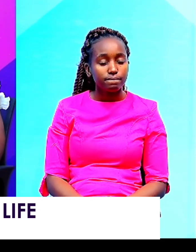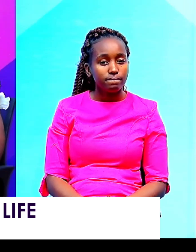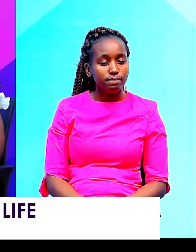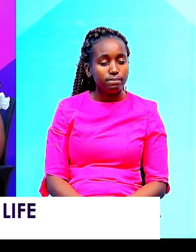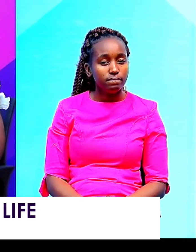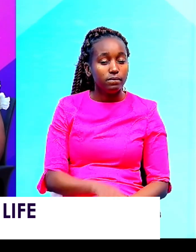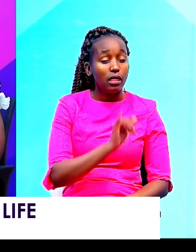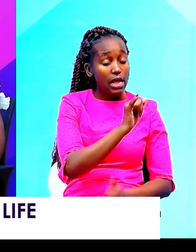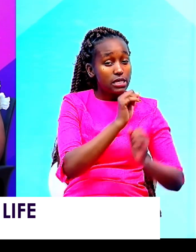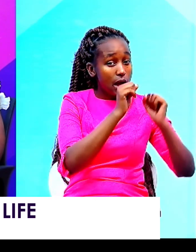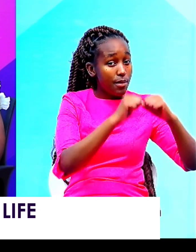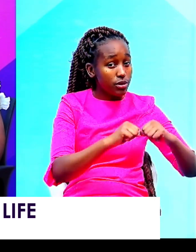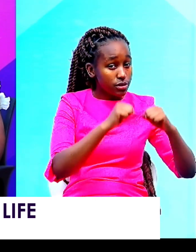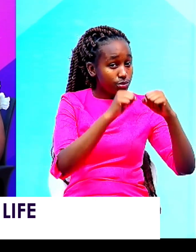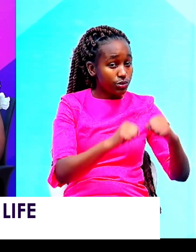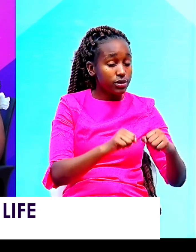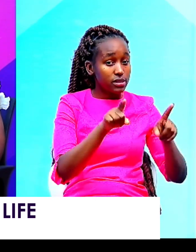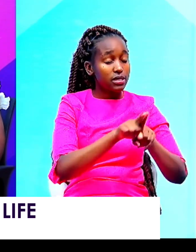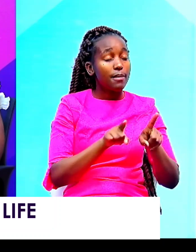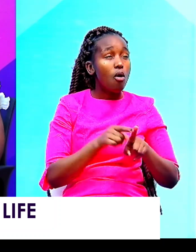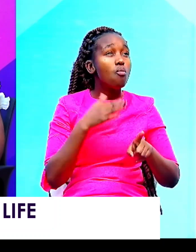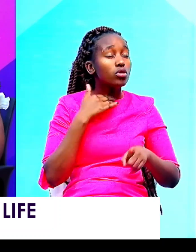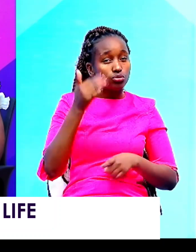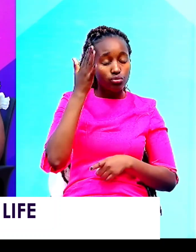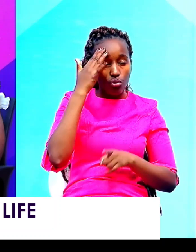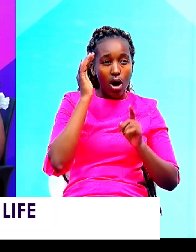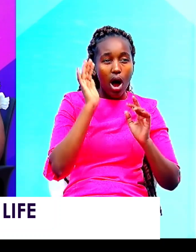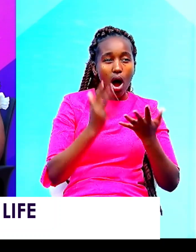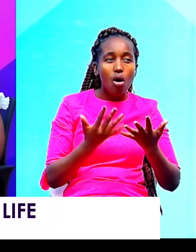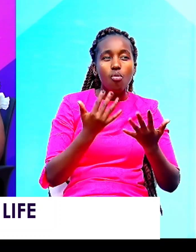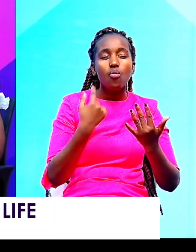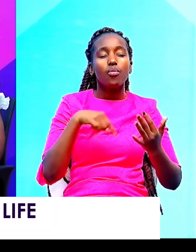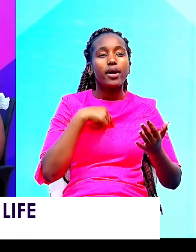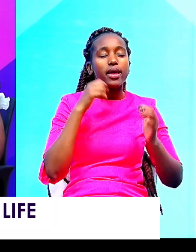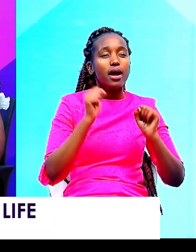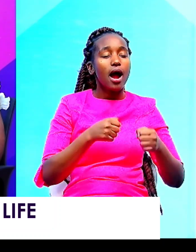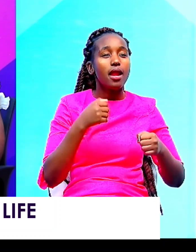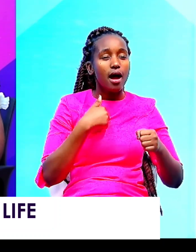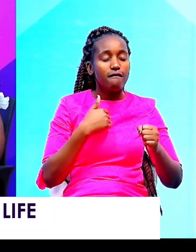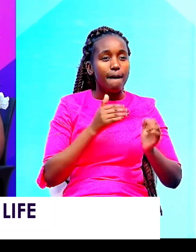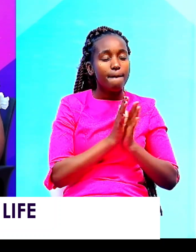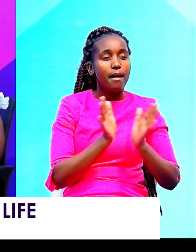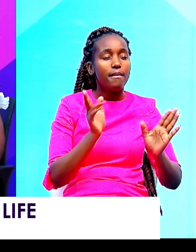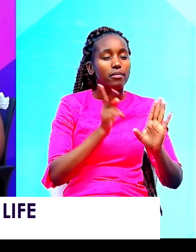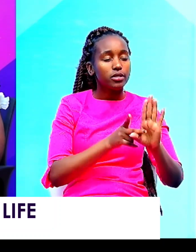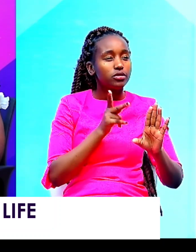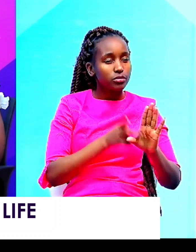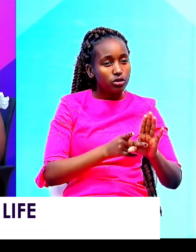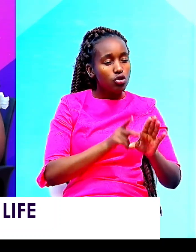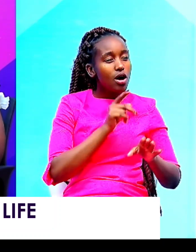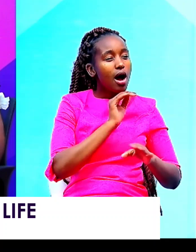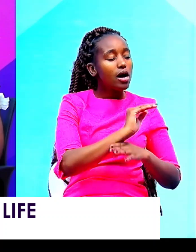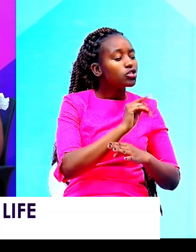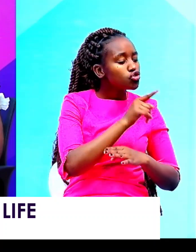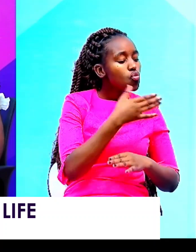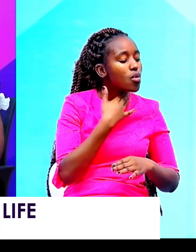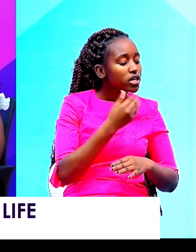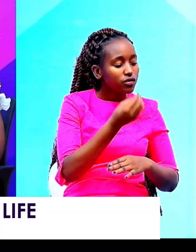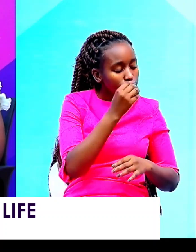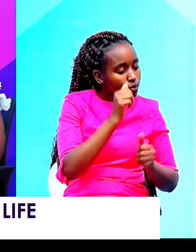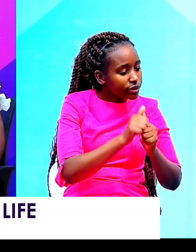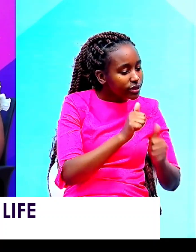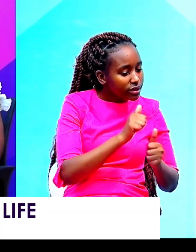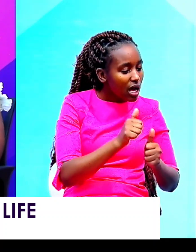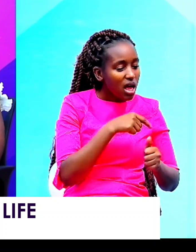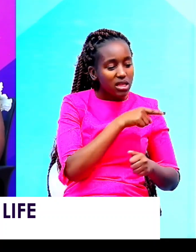possible? Because how do you expect to do public participation with them? Ask them, what kind of food do you want? You would be shocked